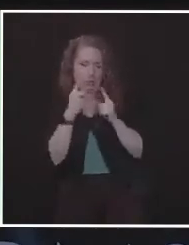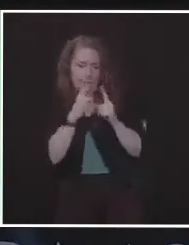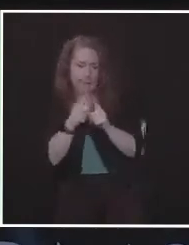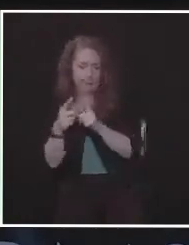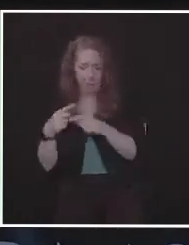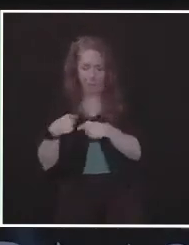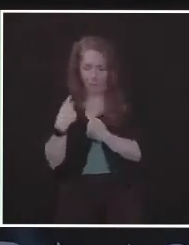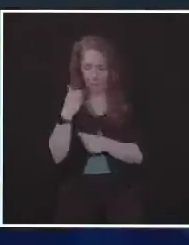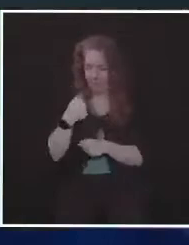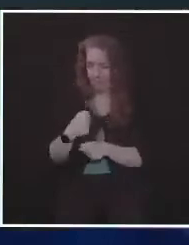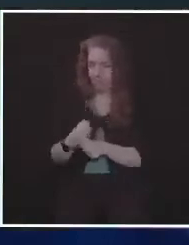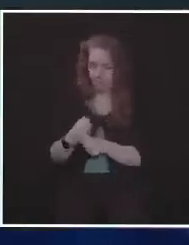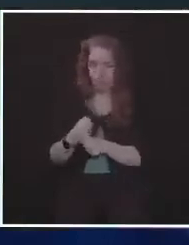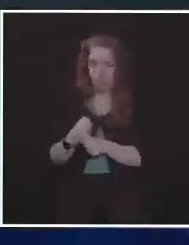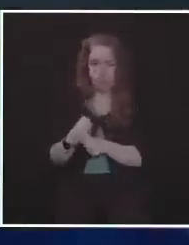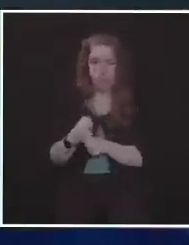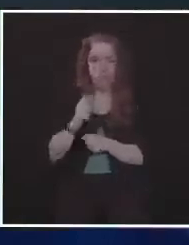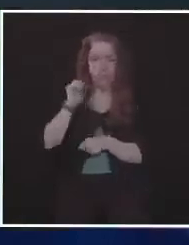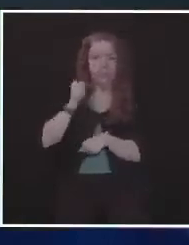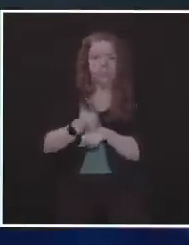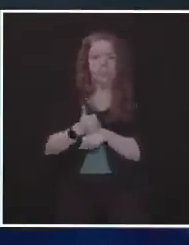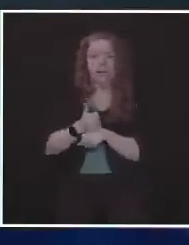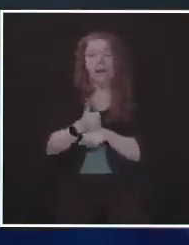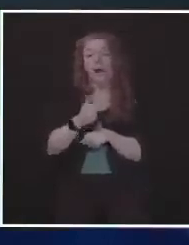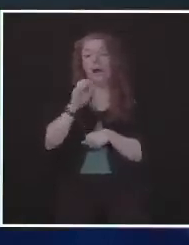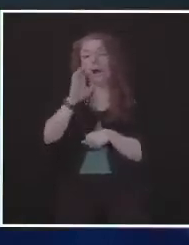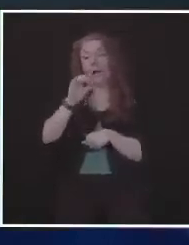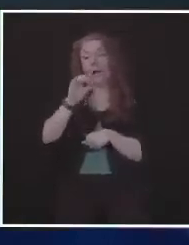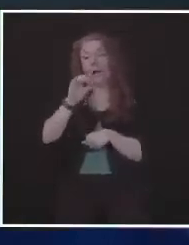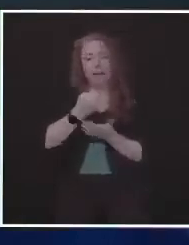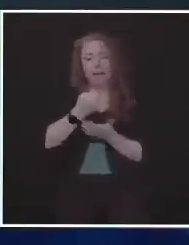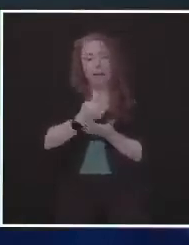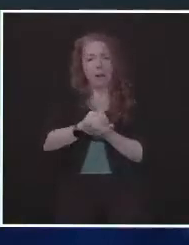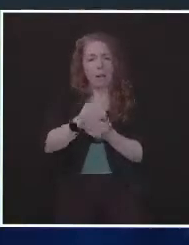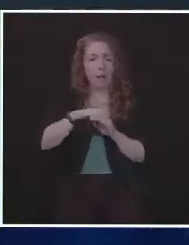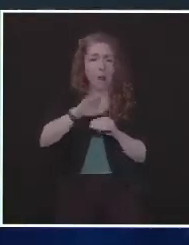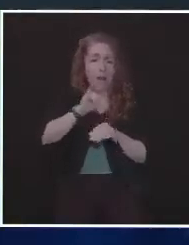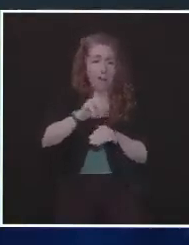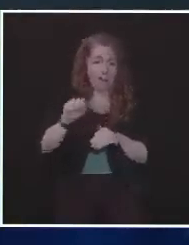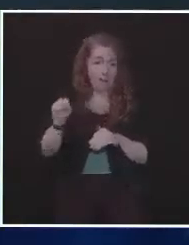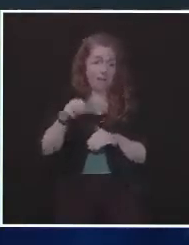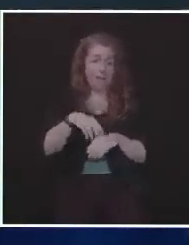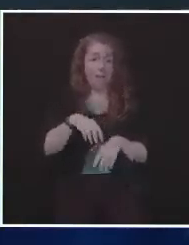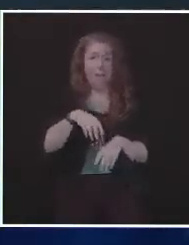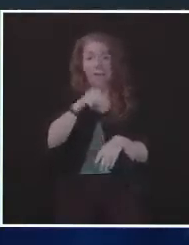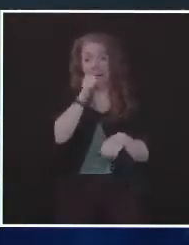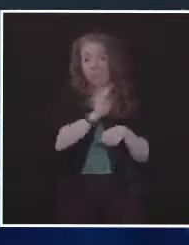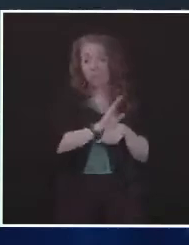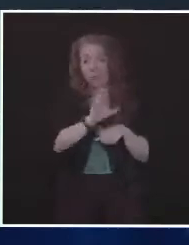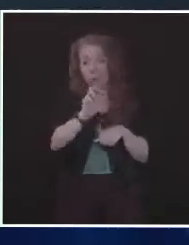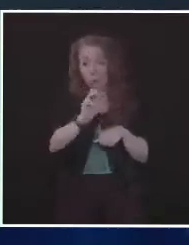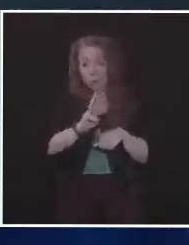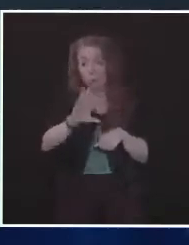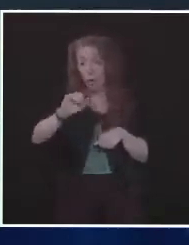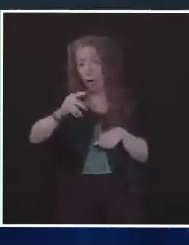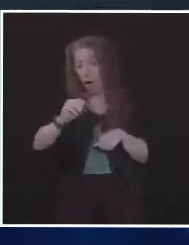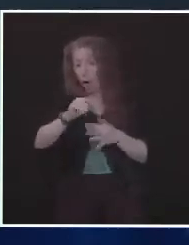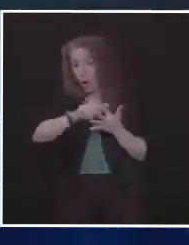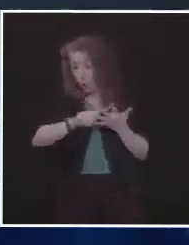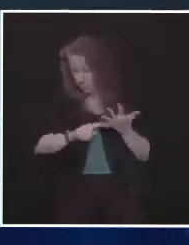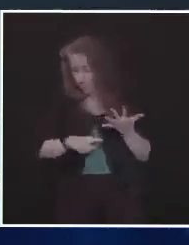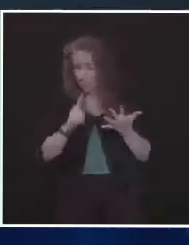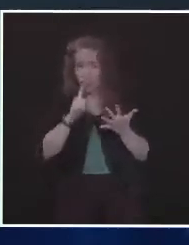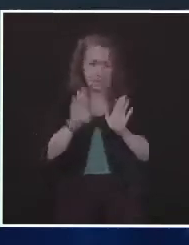establishing a commercial economy on ISS today, commercial cargo and commercial crew. Absolutely amazing.